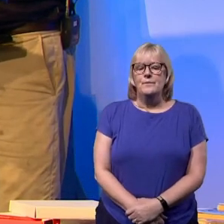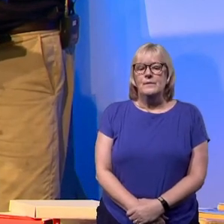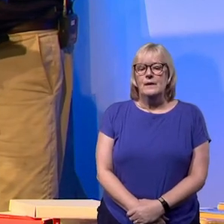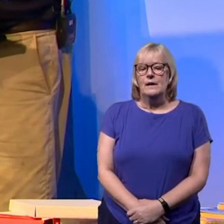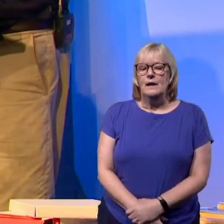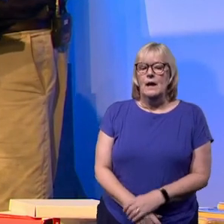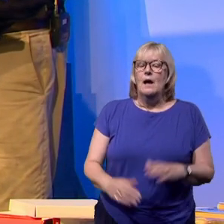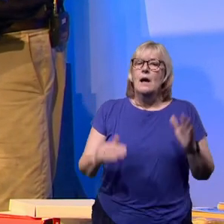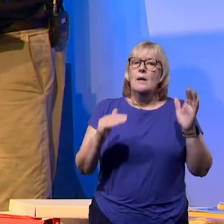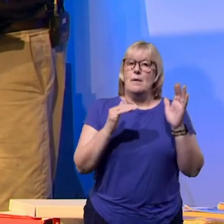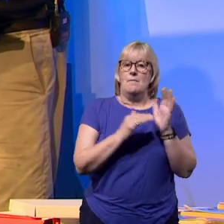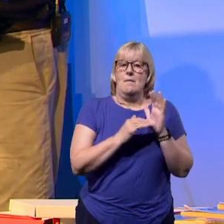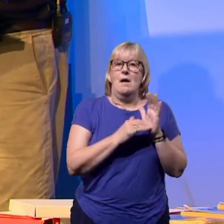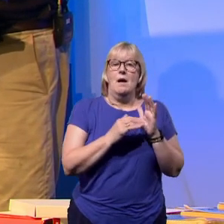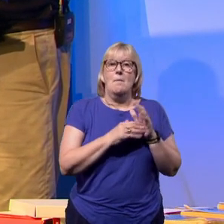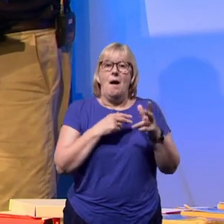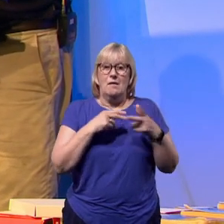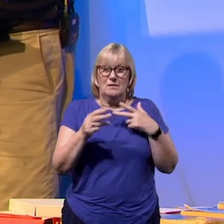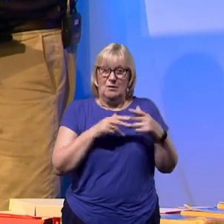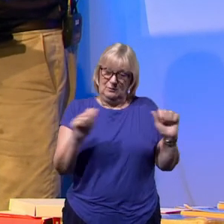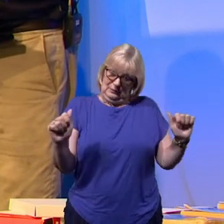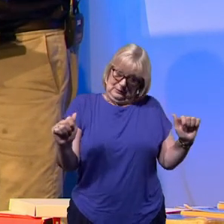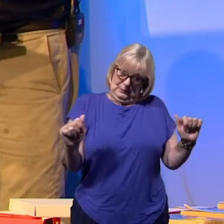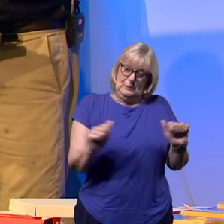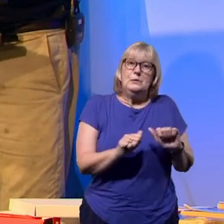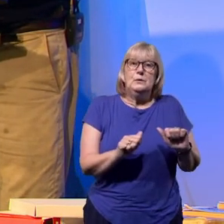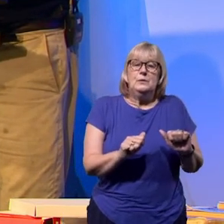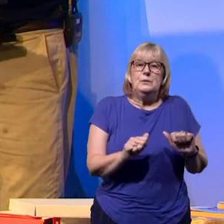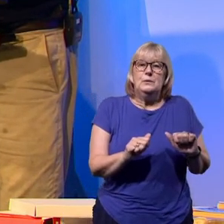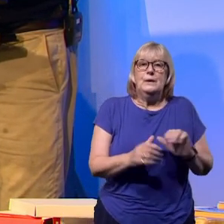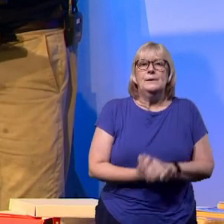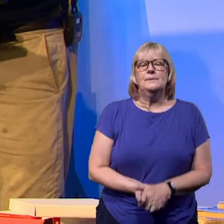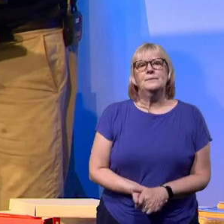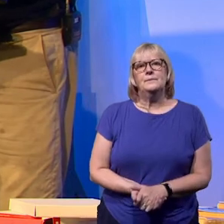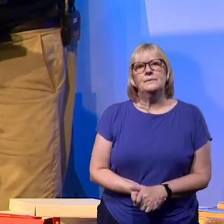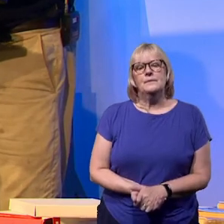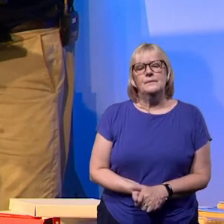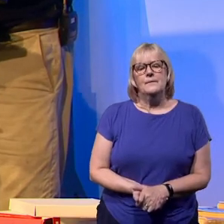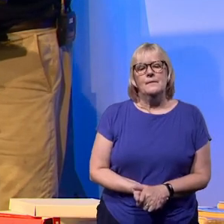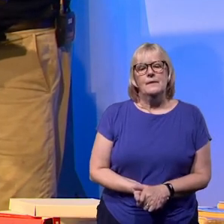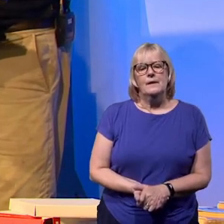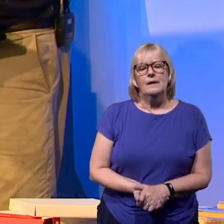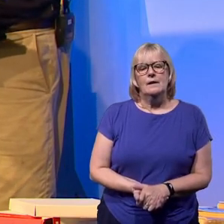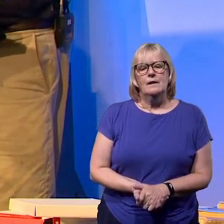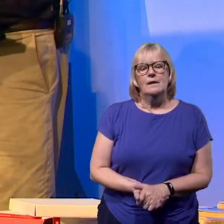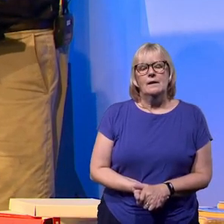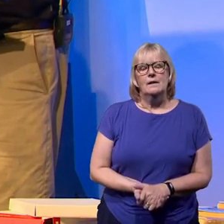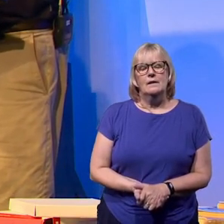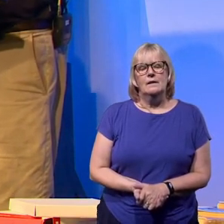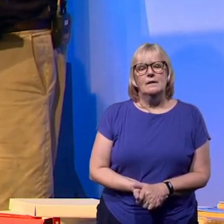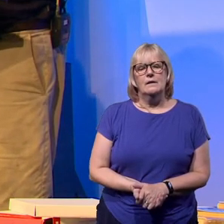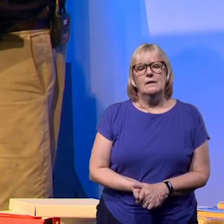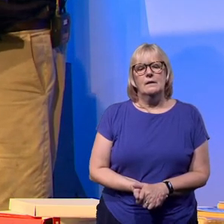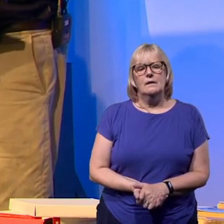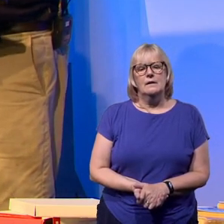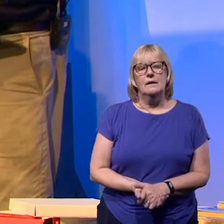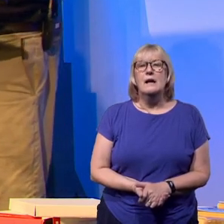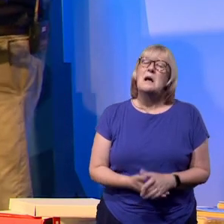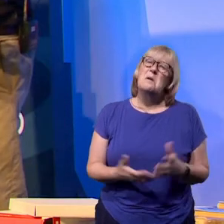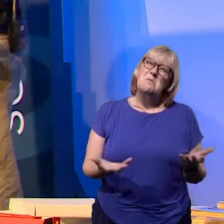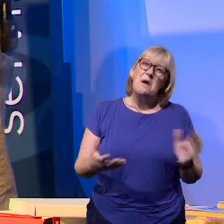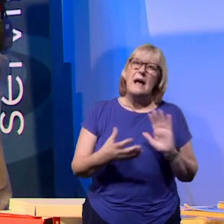quick in a way because they've got to get so much in place before people are thrown to the lions. In some way, you could say, if you went to a